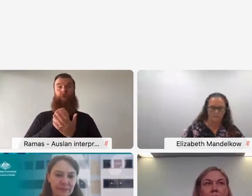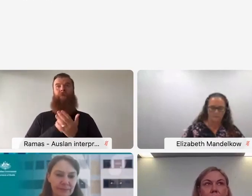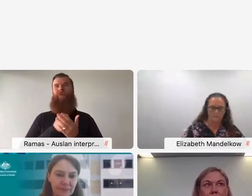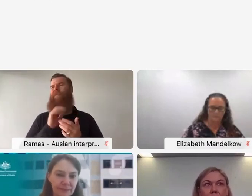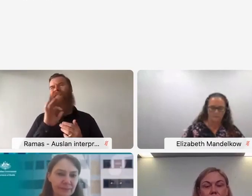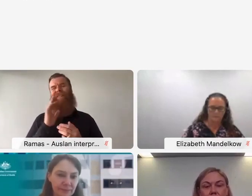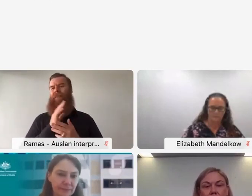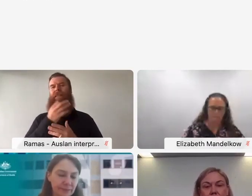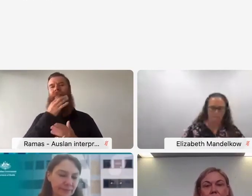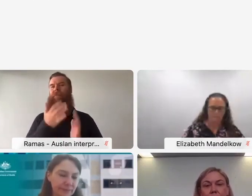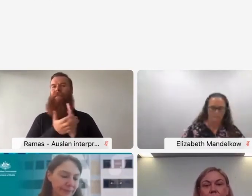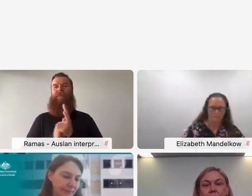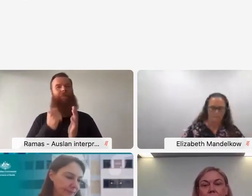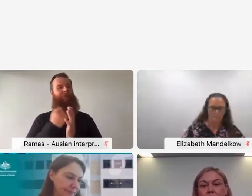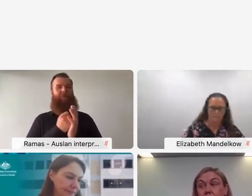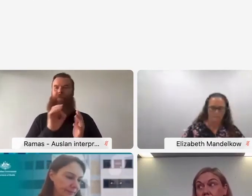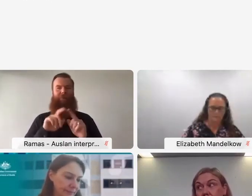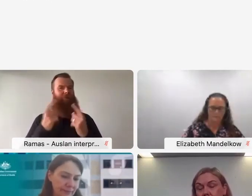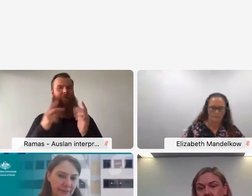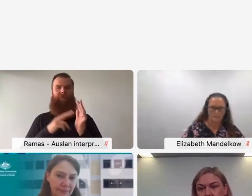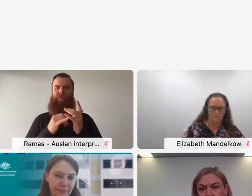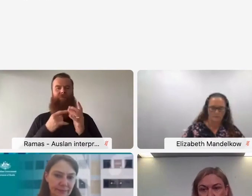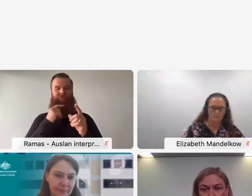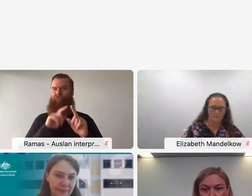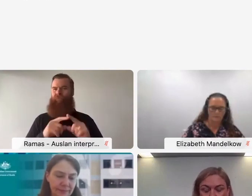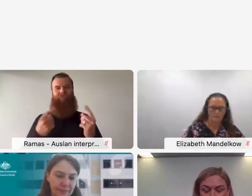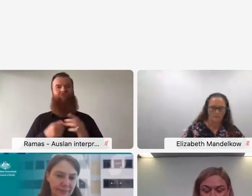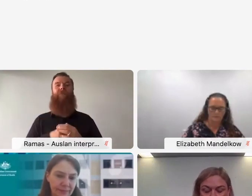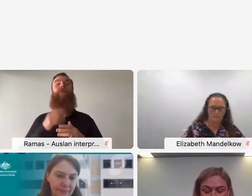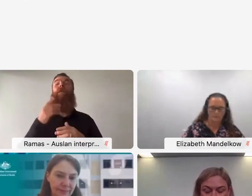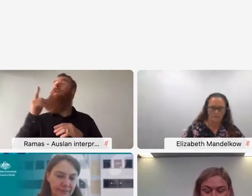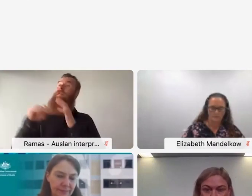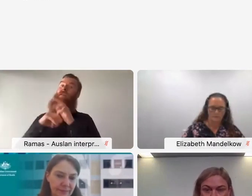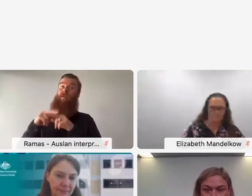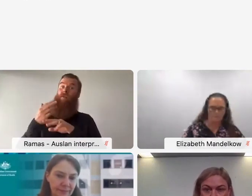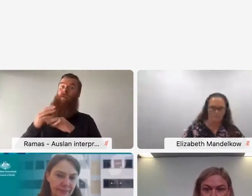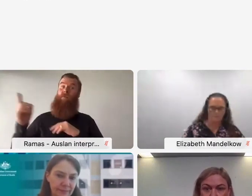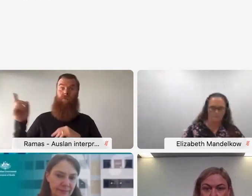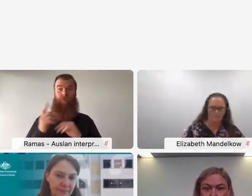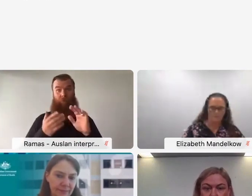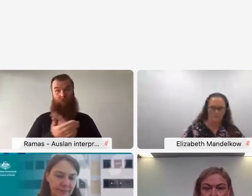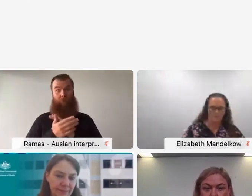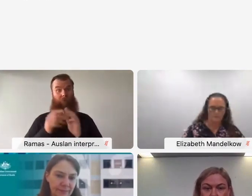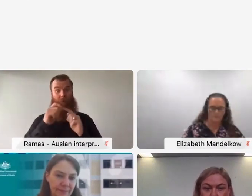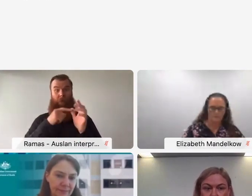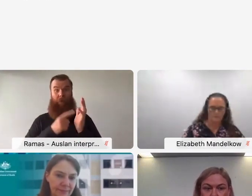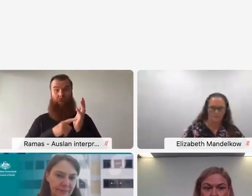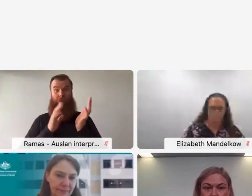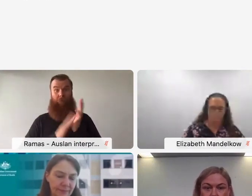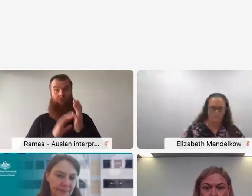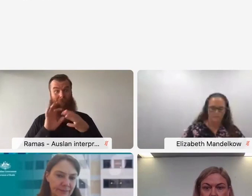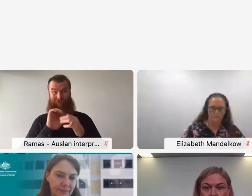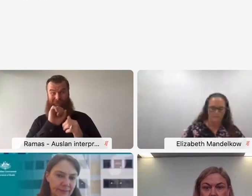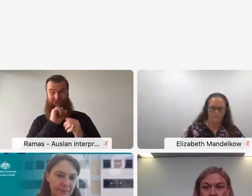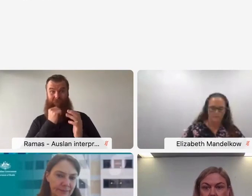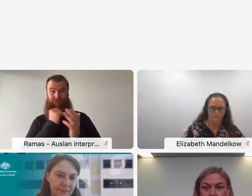different visa class. So for the workers who come to Australia under the PALM scheme, It's true, sometimes